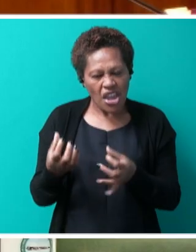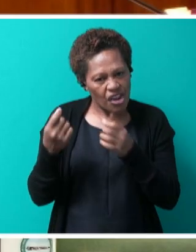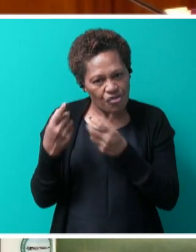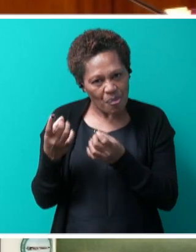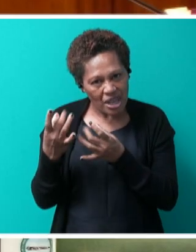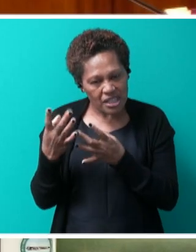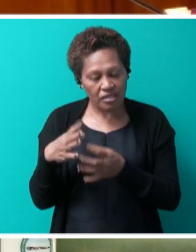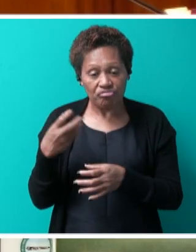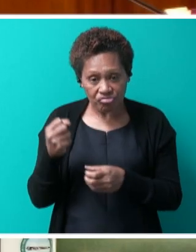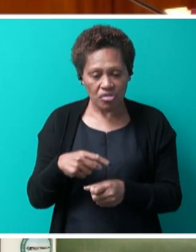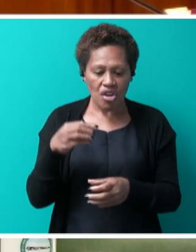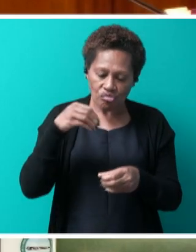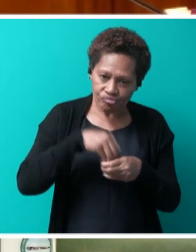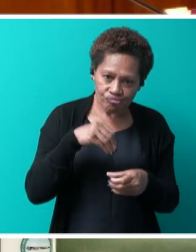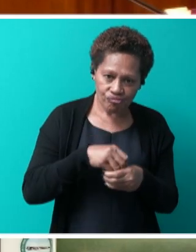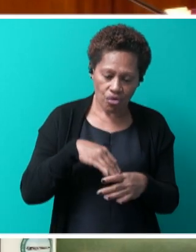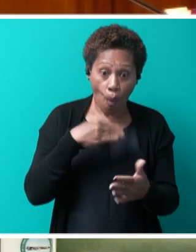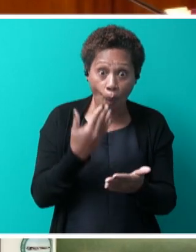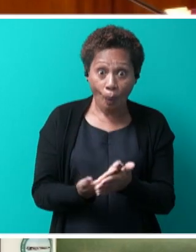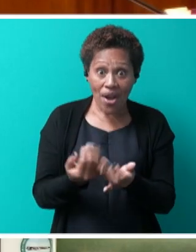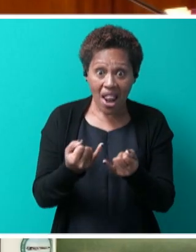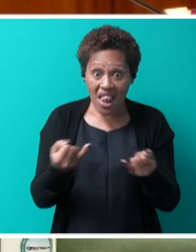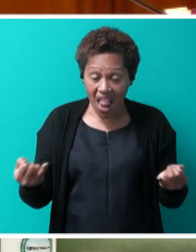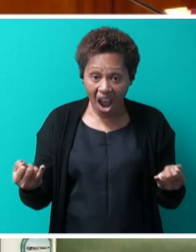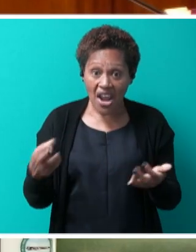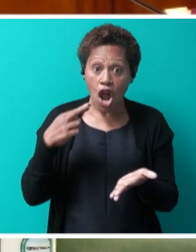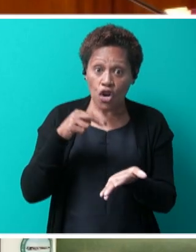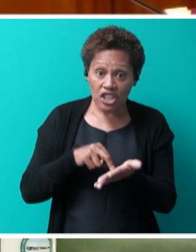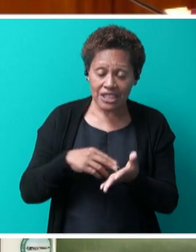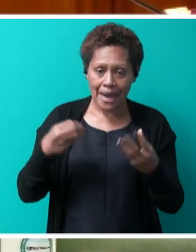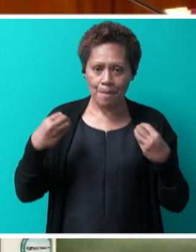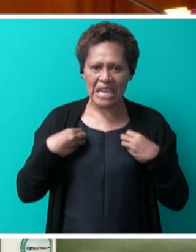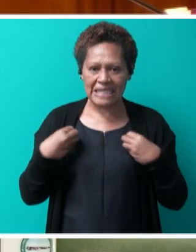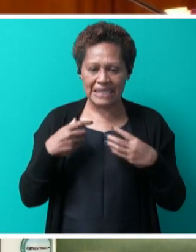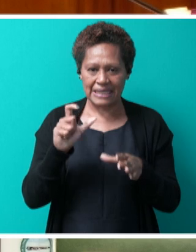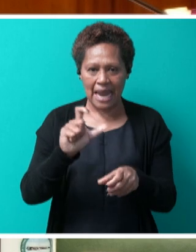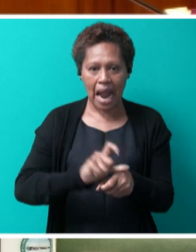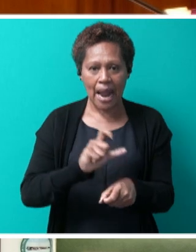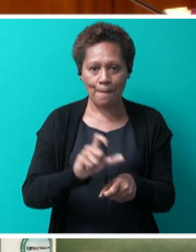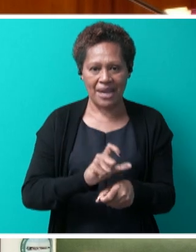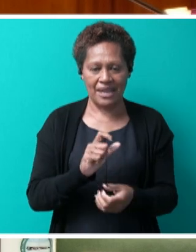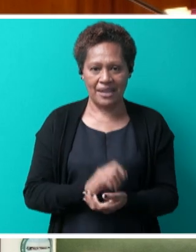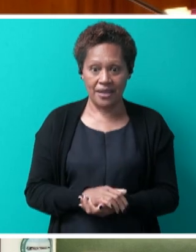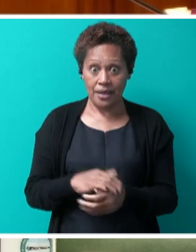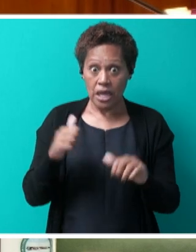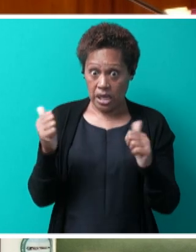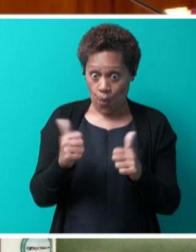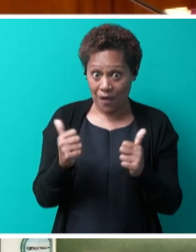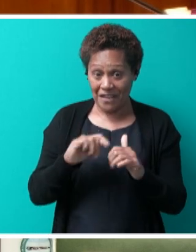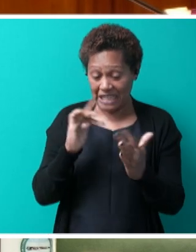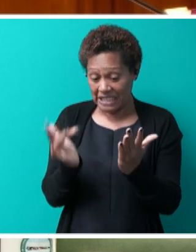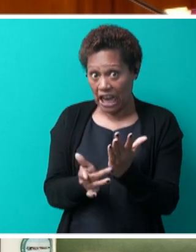Kasa online talanga na tukutuku memboleta registrar ni businessi kena kambani. Ni nawati na kena biu na muna liba na